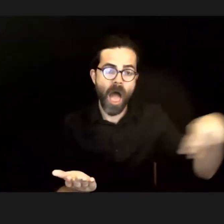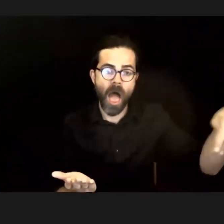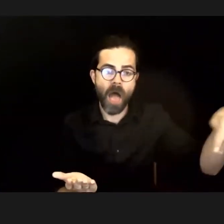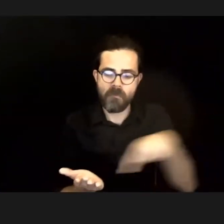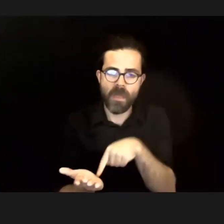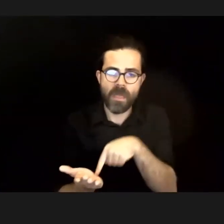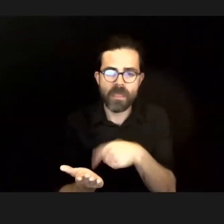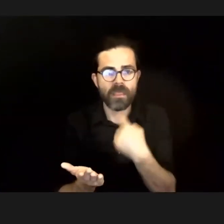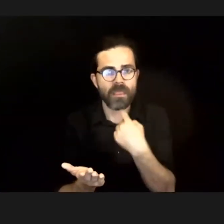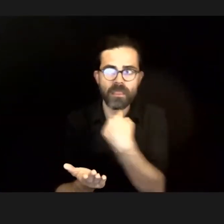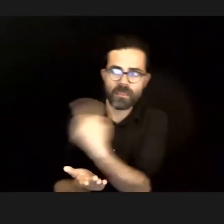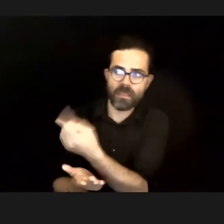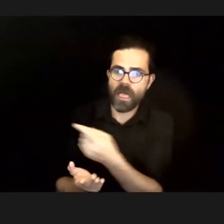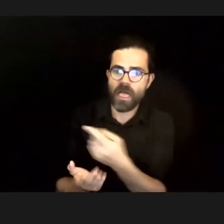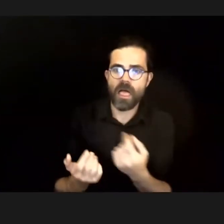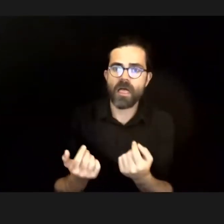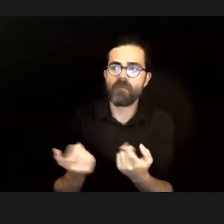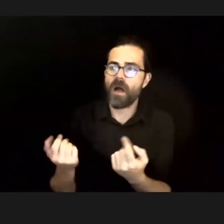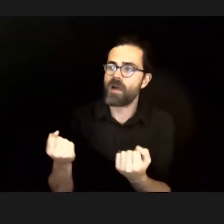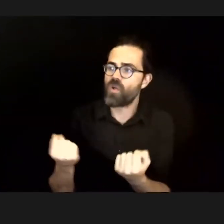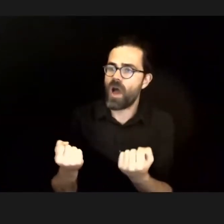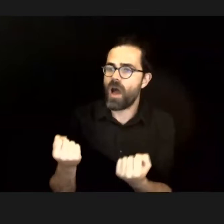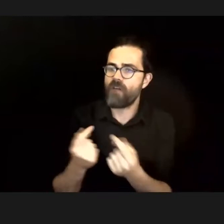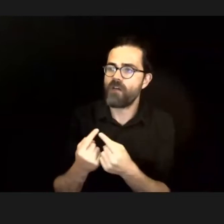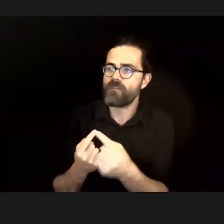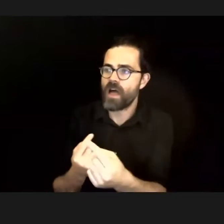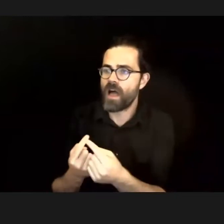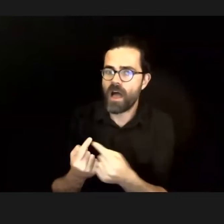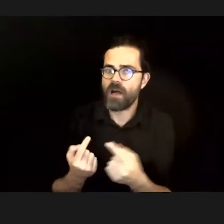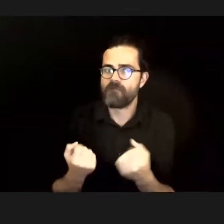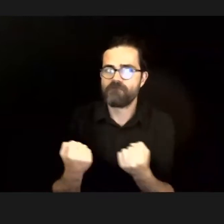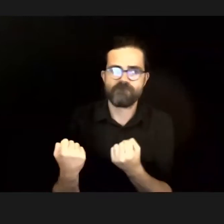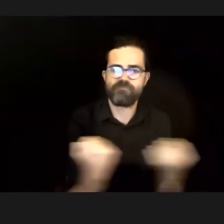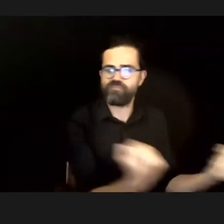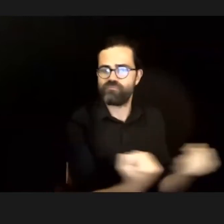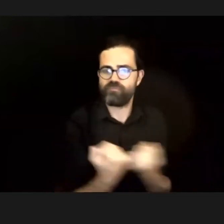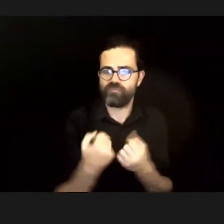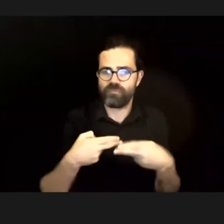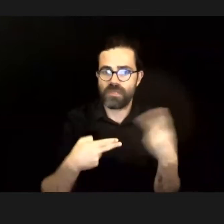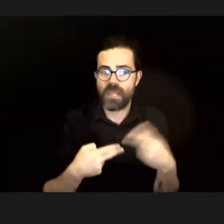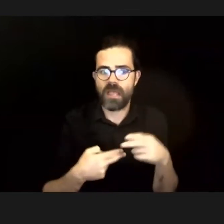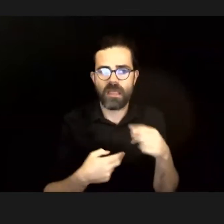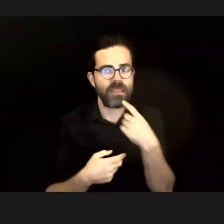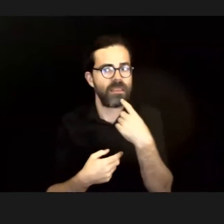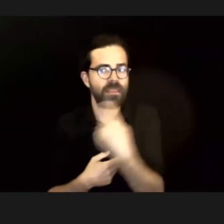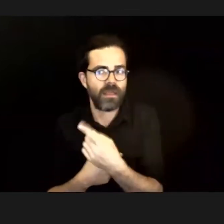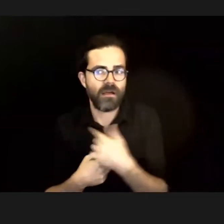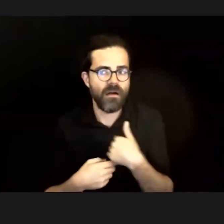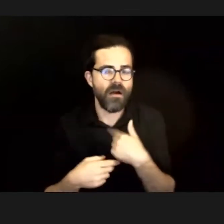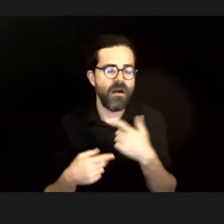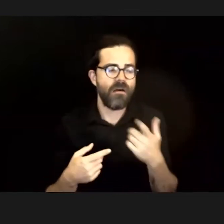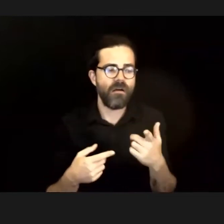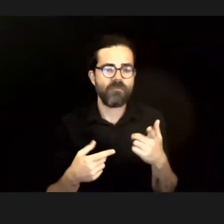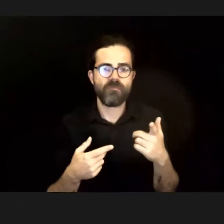that goes to the hotel that I arrived and I'll be able to enter